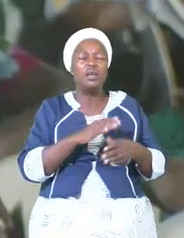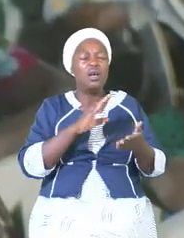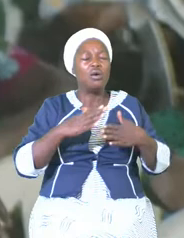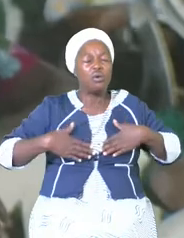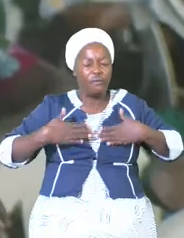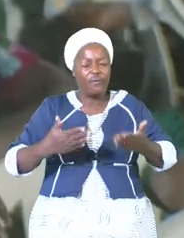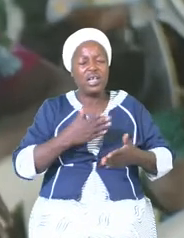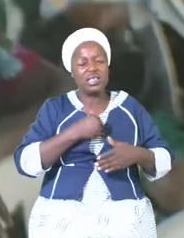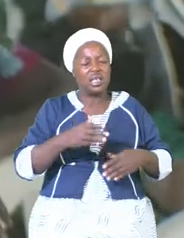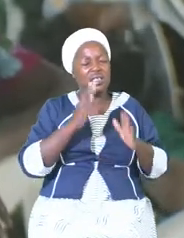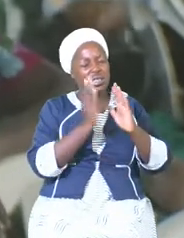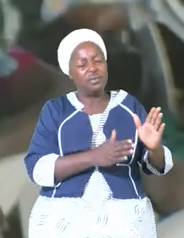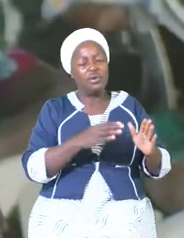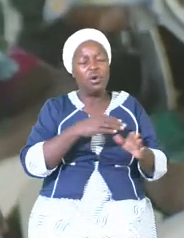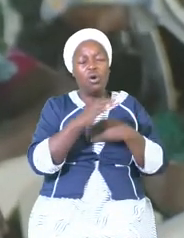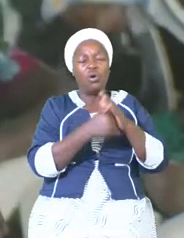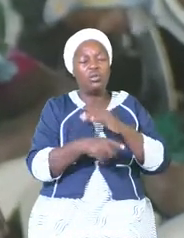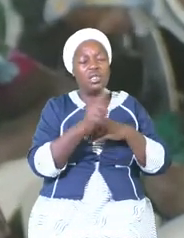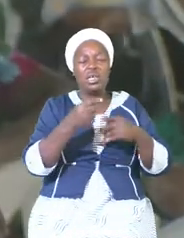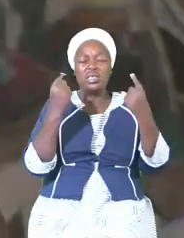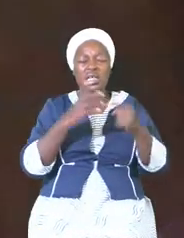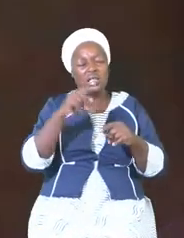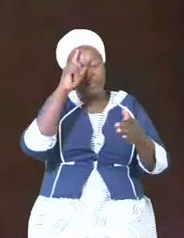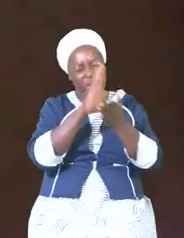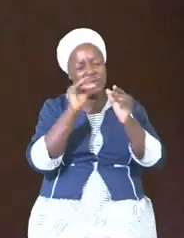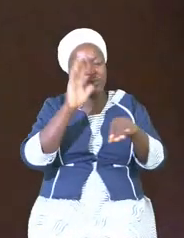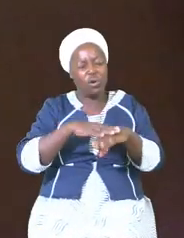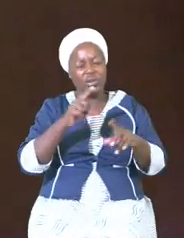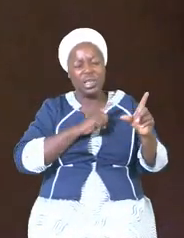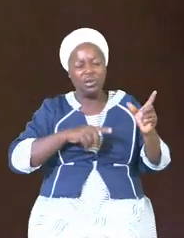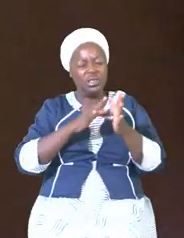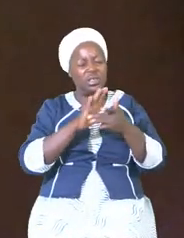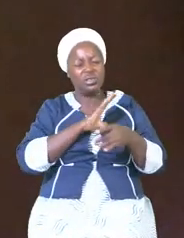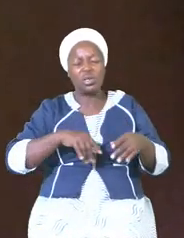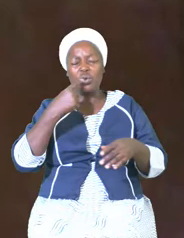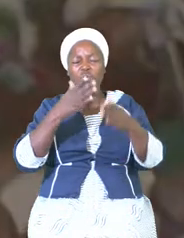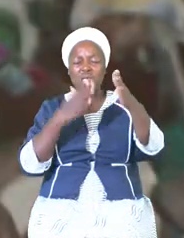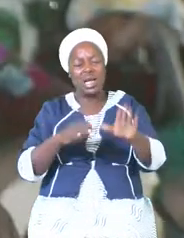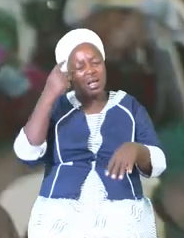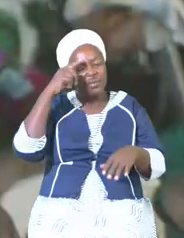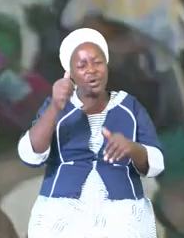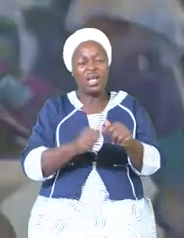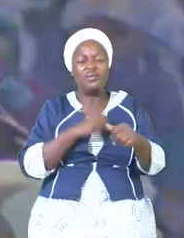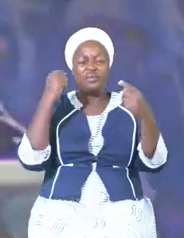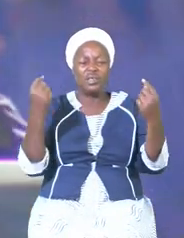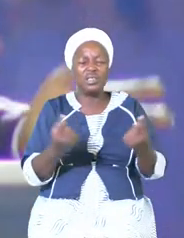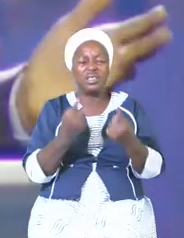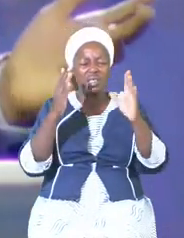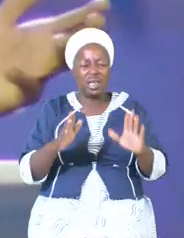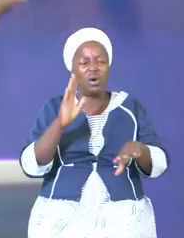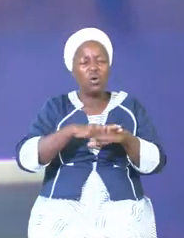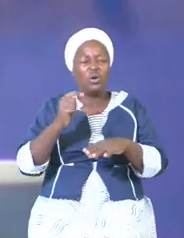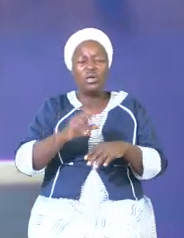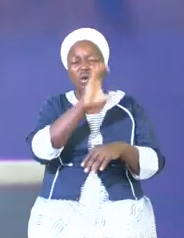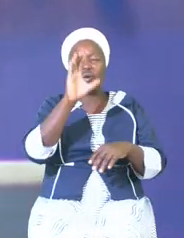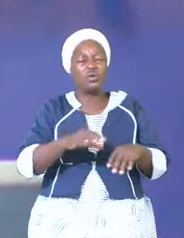sin, and they believe on the Lord Jesus Christ who died for every sinner on the cross of Calvary. I'm